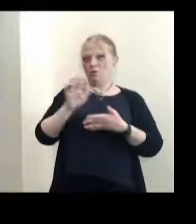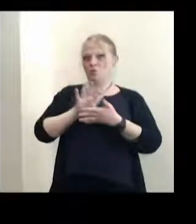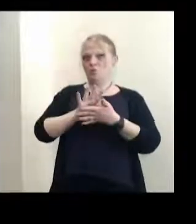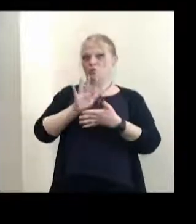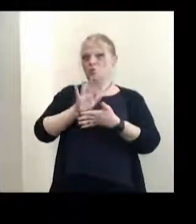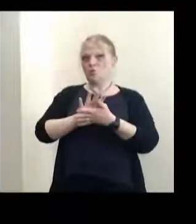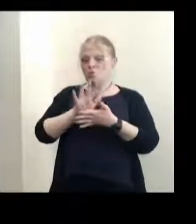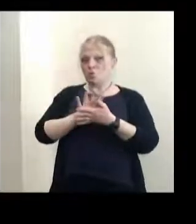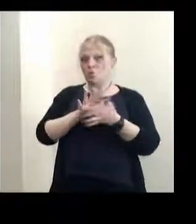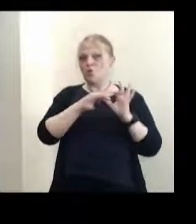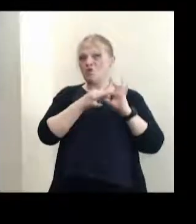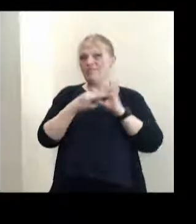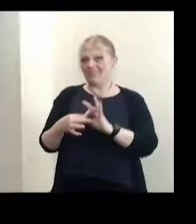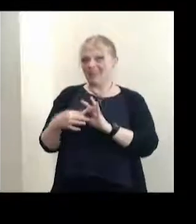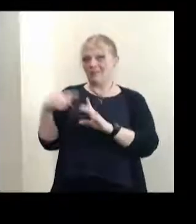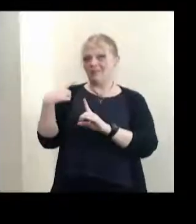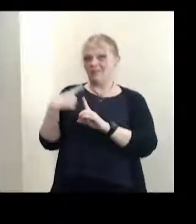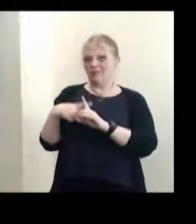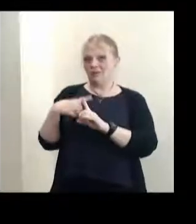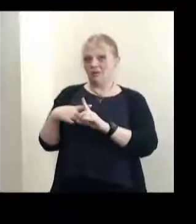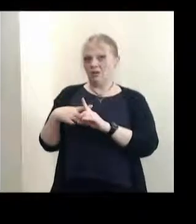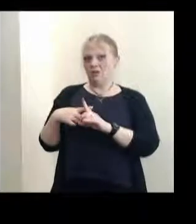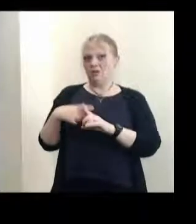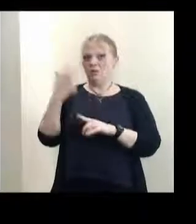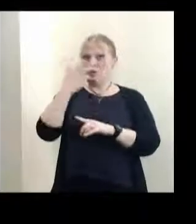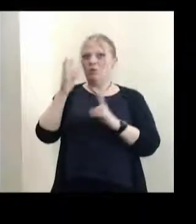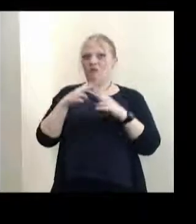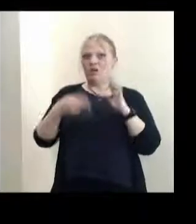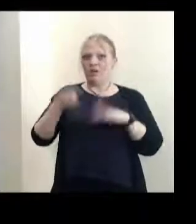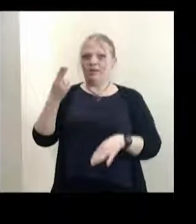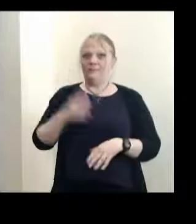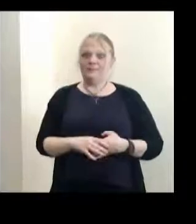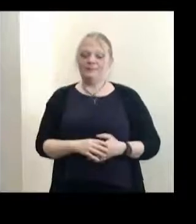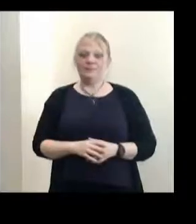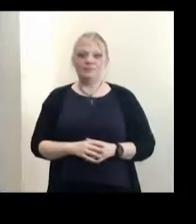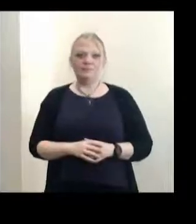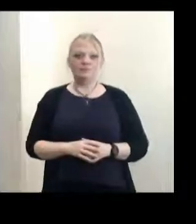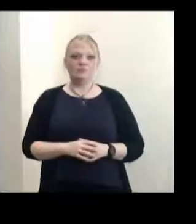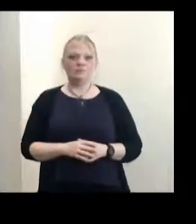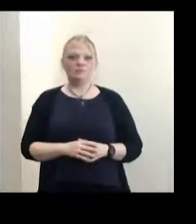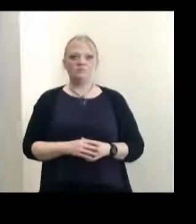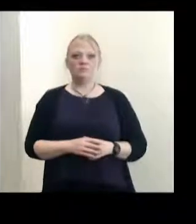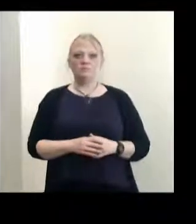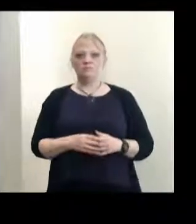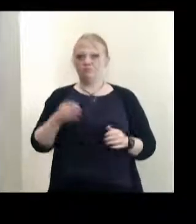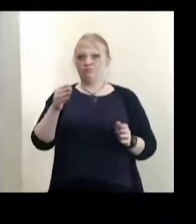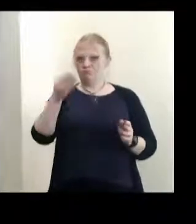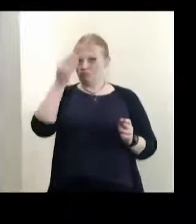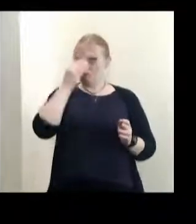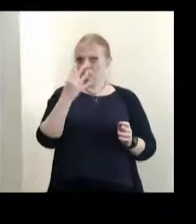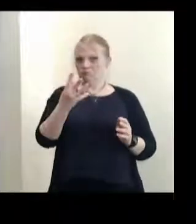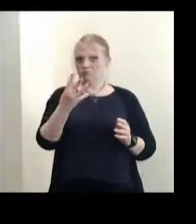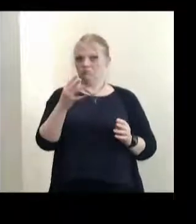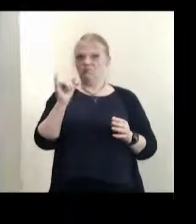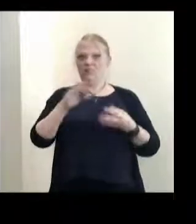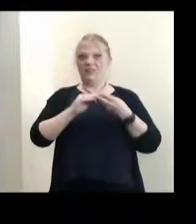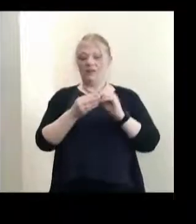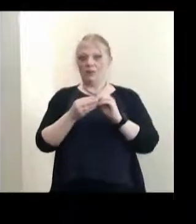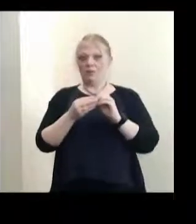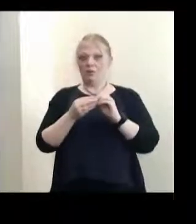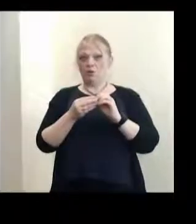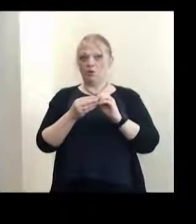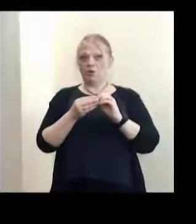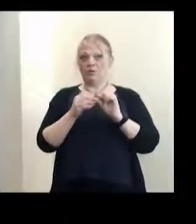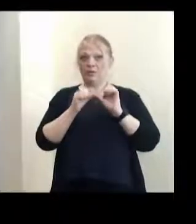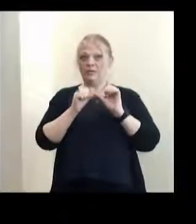school-based case reports, which is very, very high. And I just want to let you all know that the number continues to stay